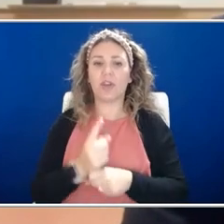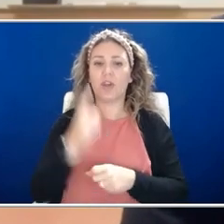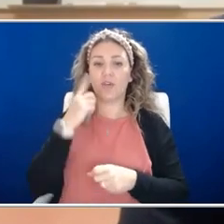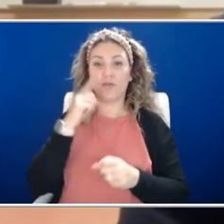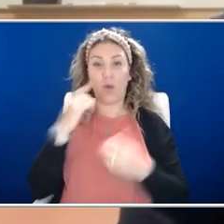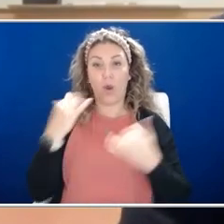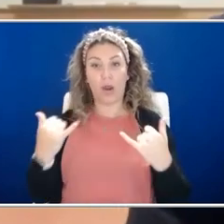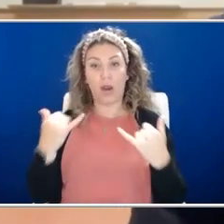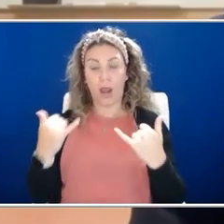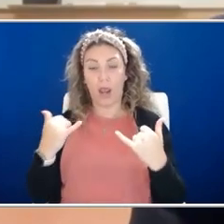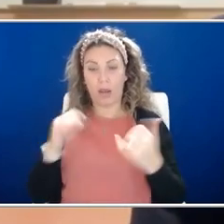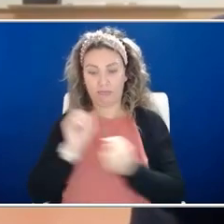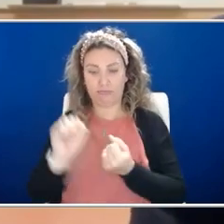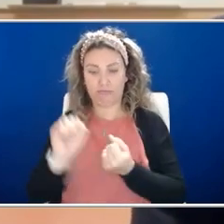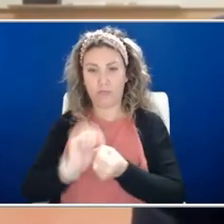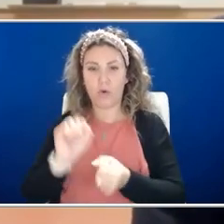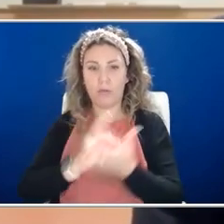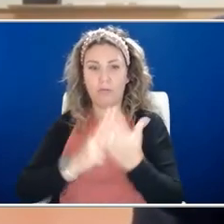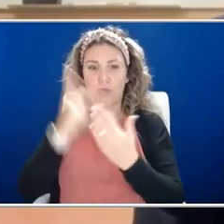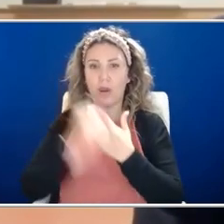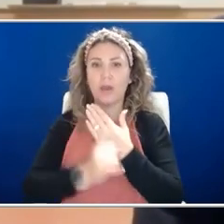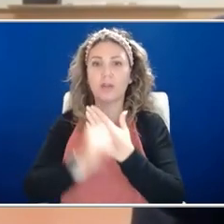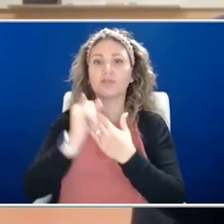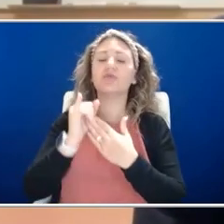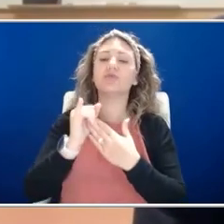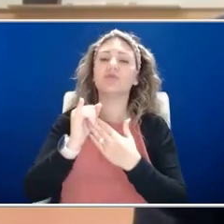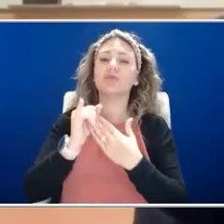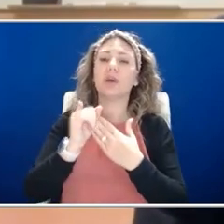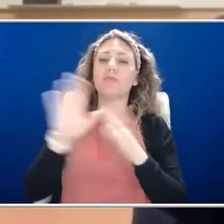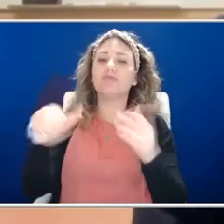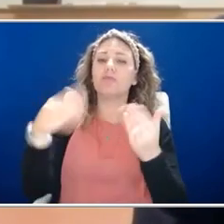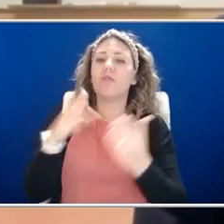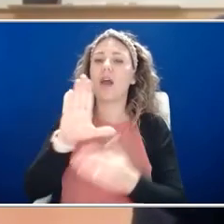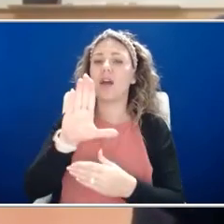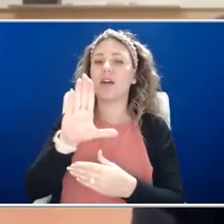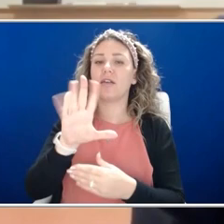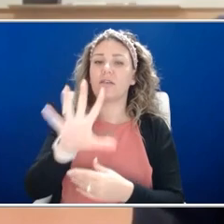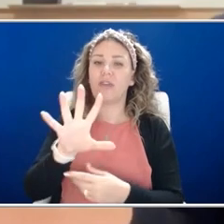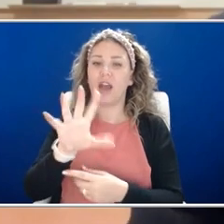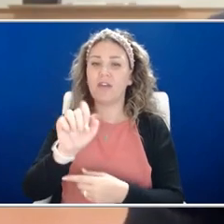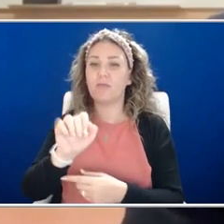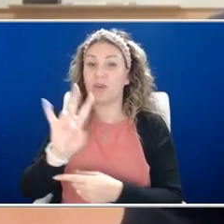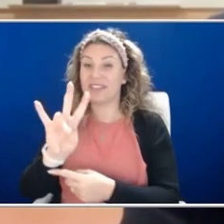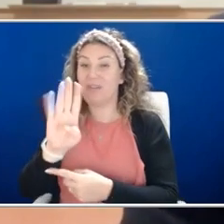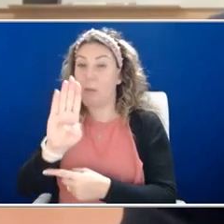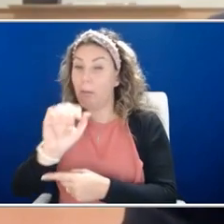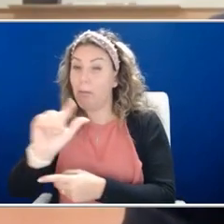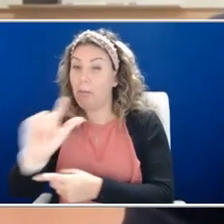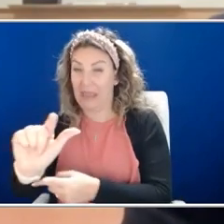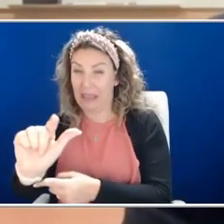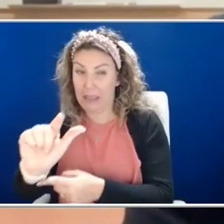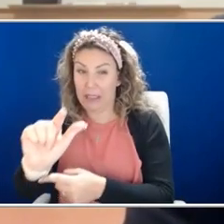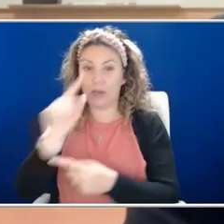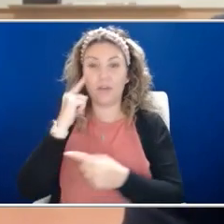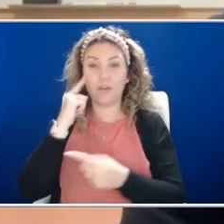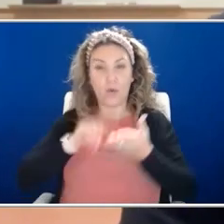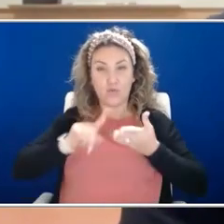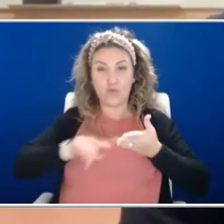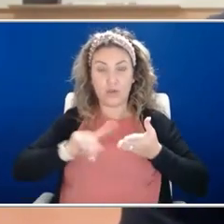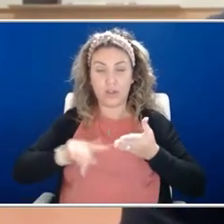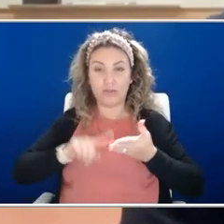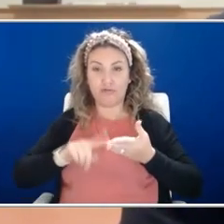now we're working on a project that'll provide 5.7 billion encounters for the research teams to be able to access. And